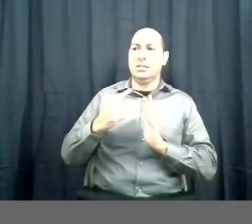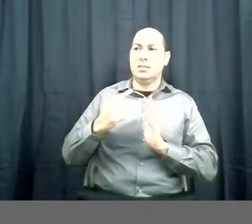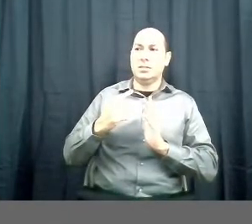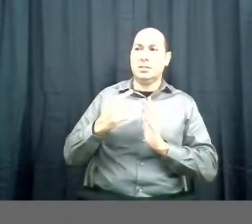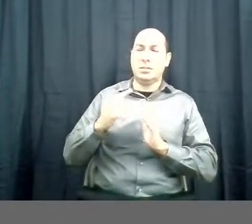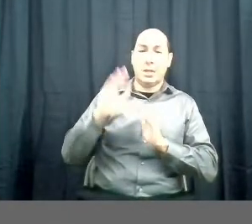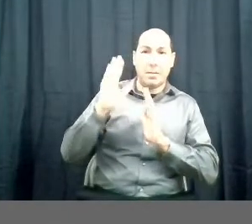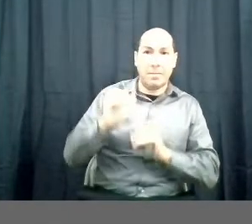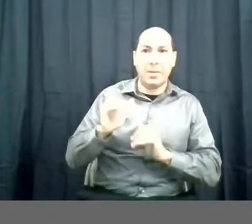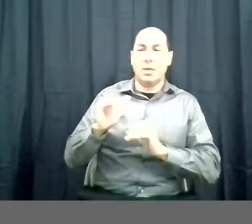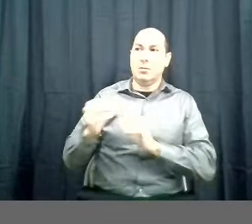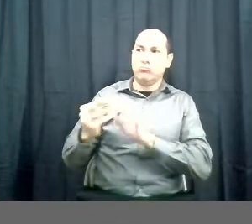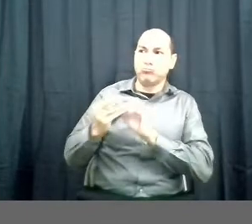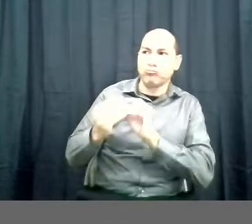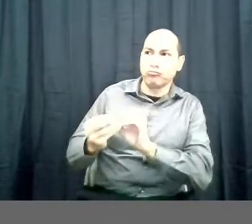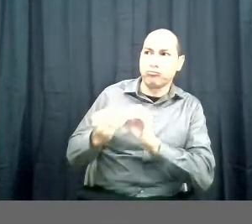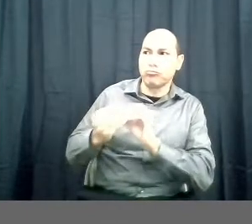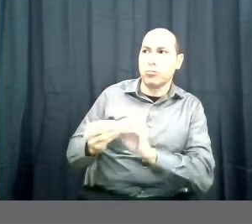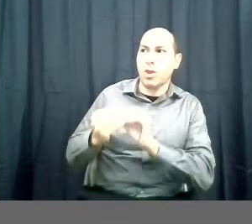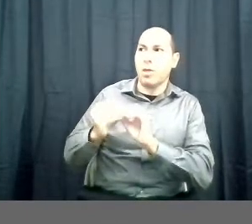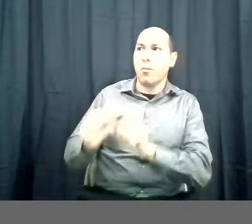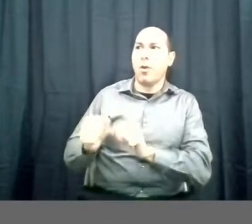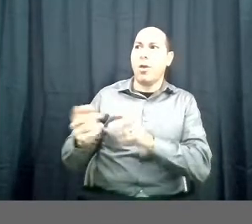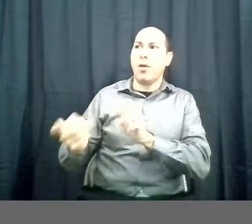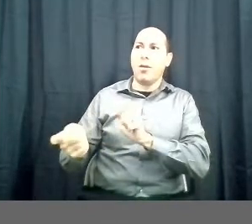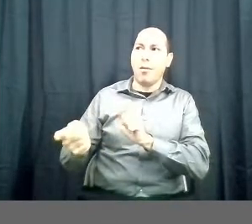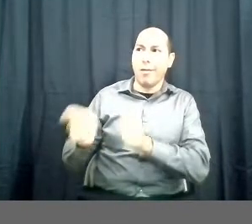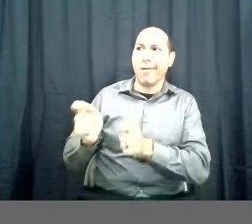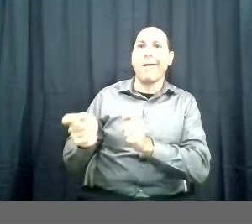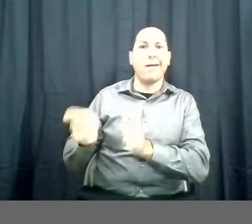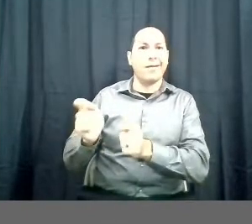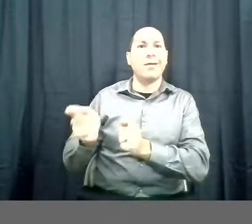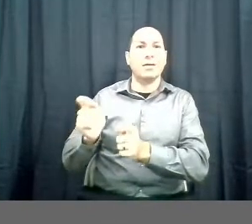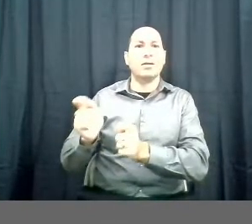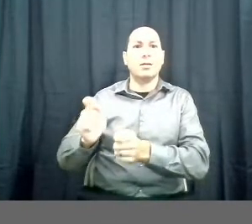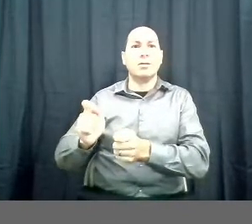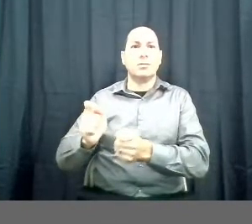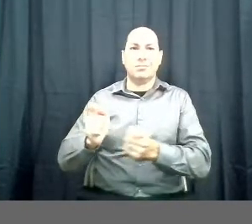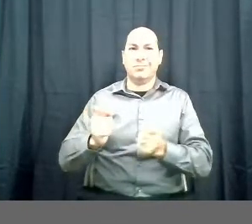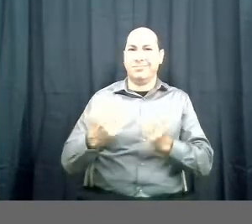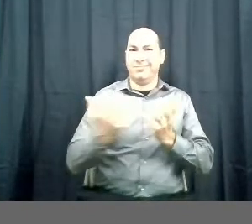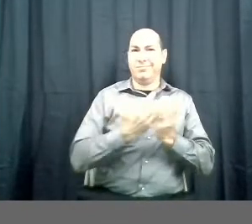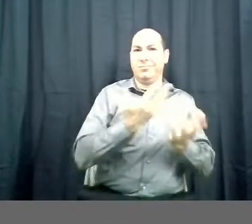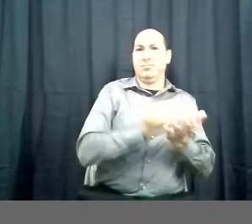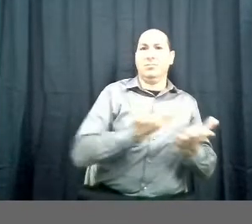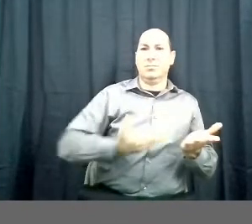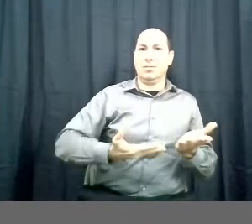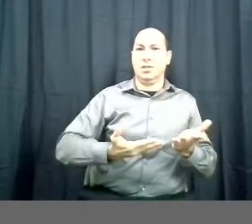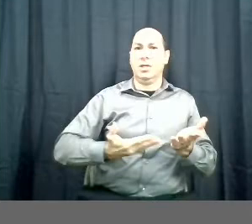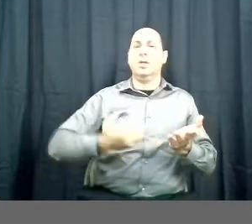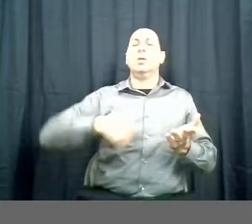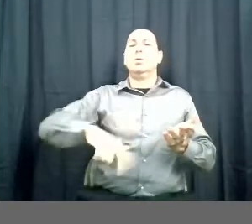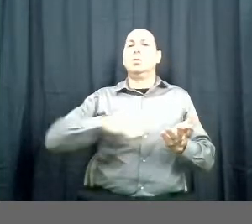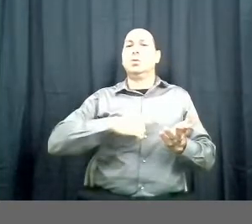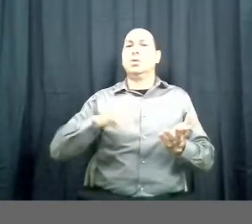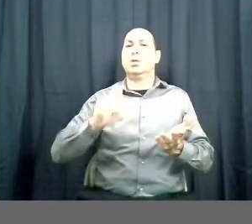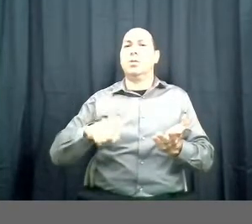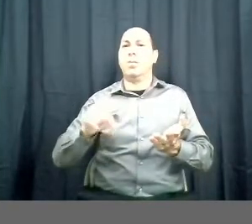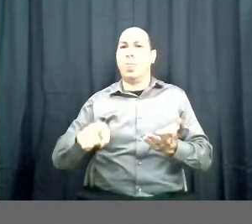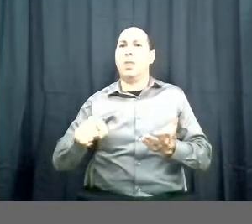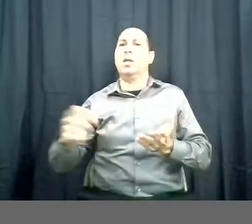these proposals, as contained in the exhibit, we would have to come back to the